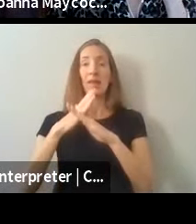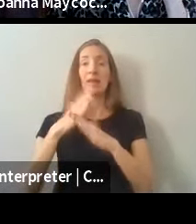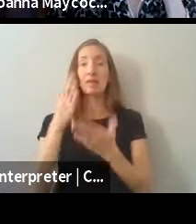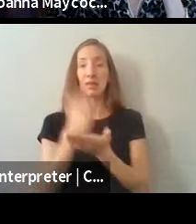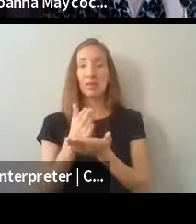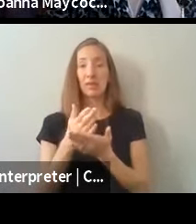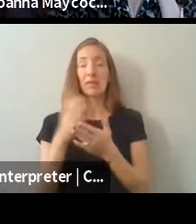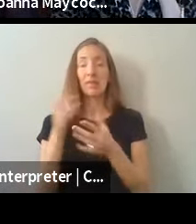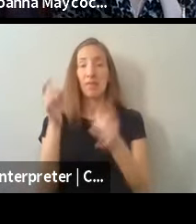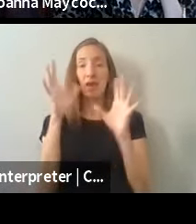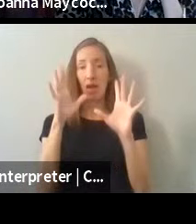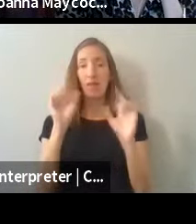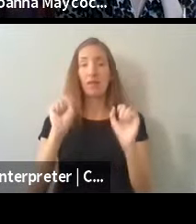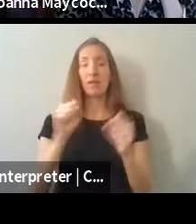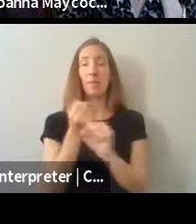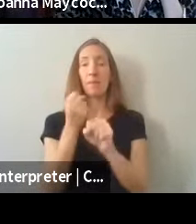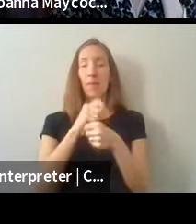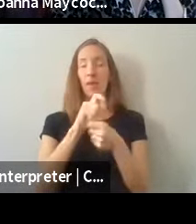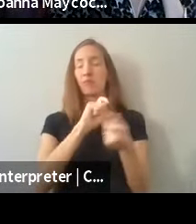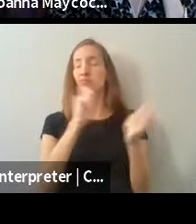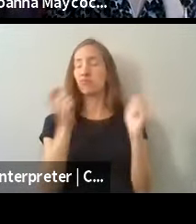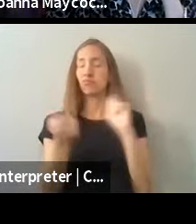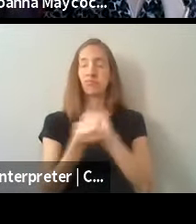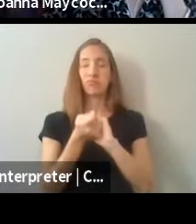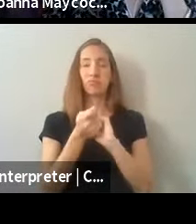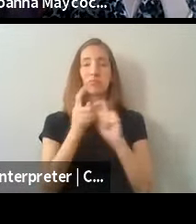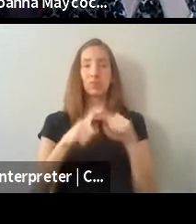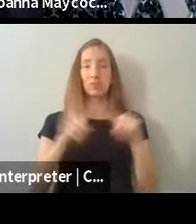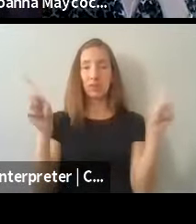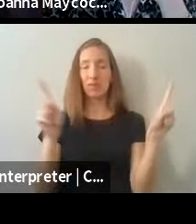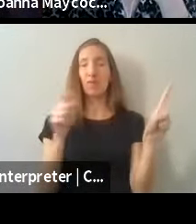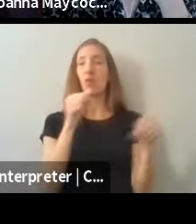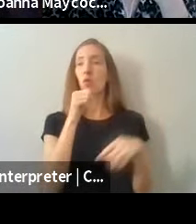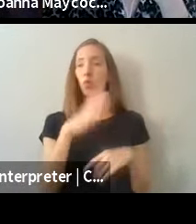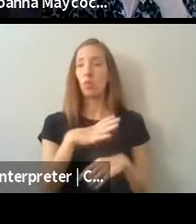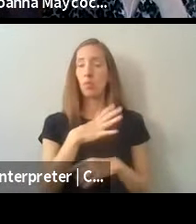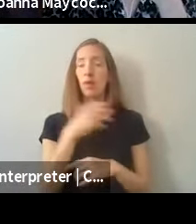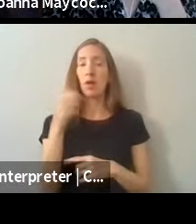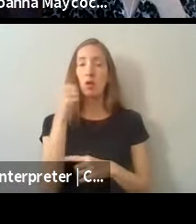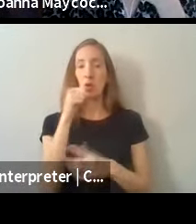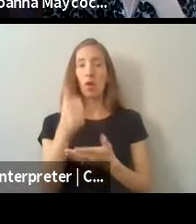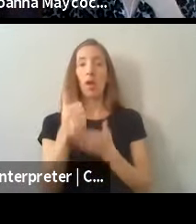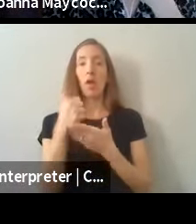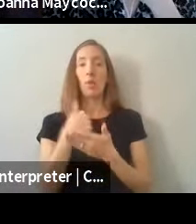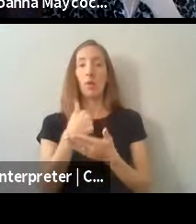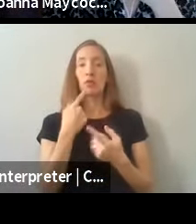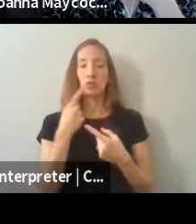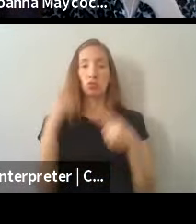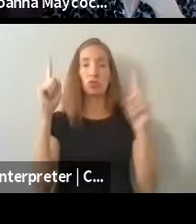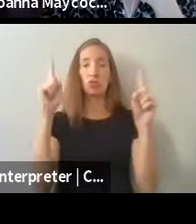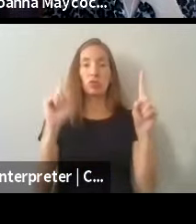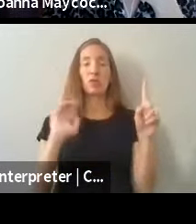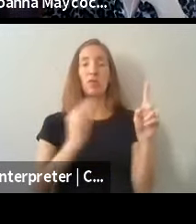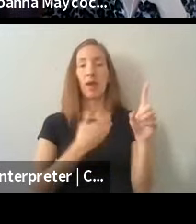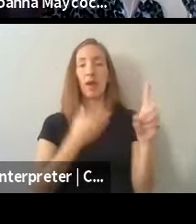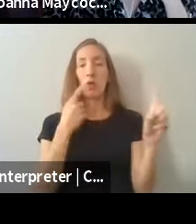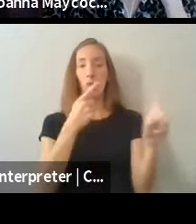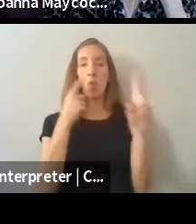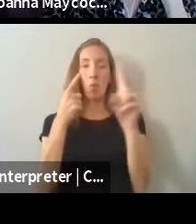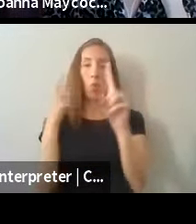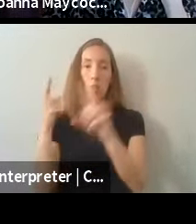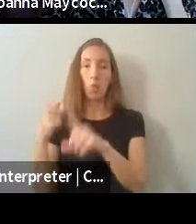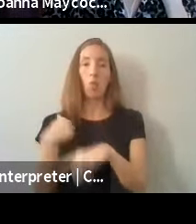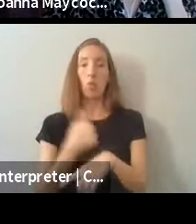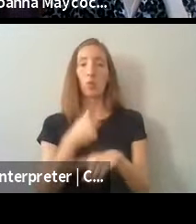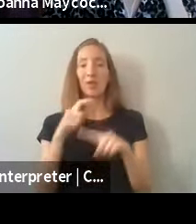transformative difference in the lives of women and girls and help to achieve the sustainable development goals. We need to act